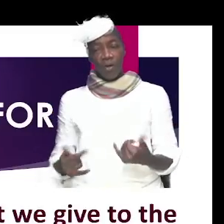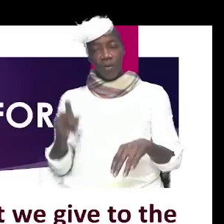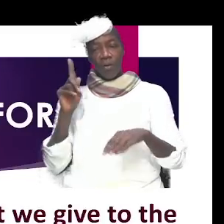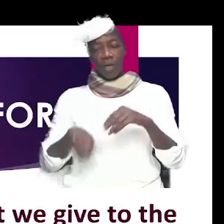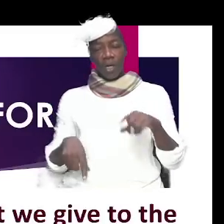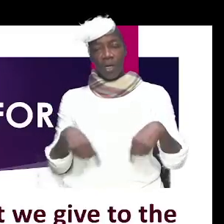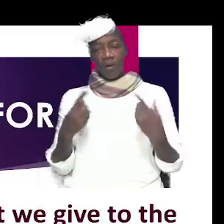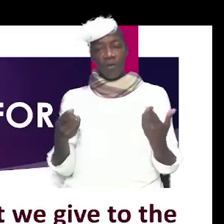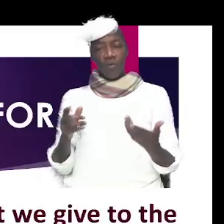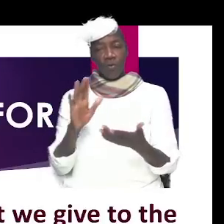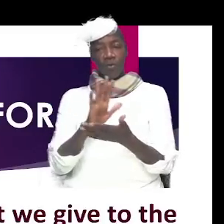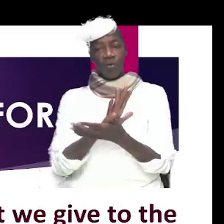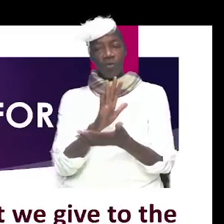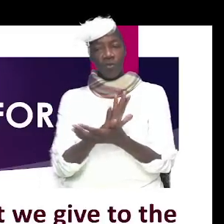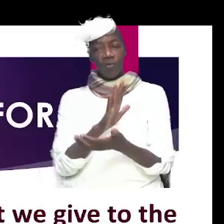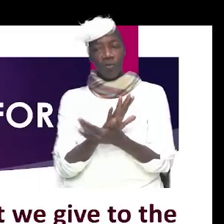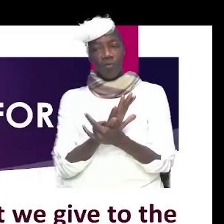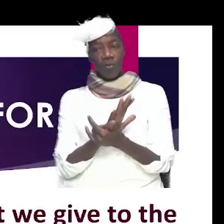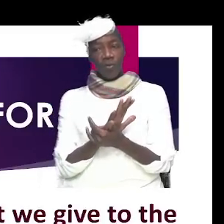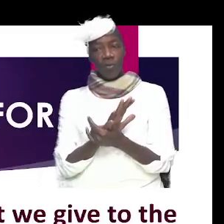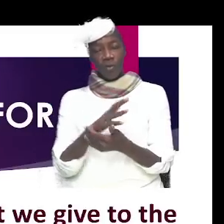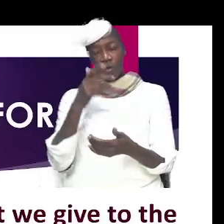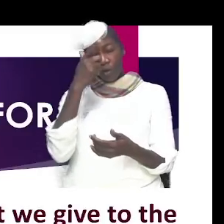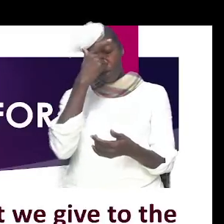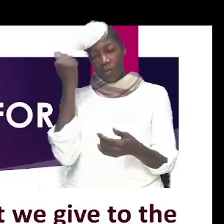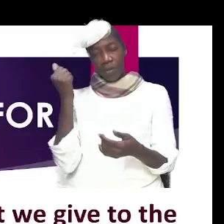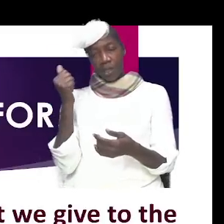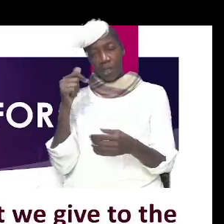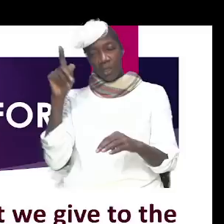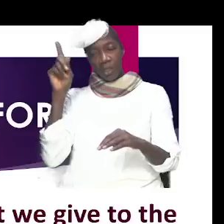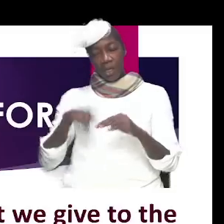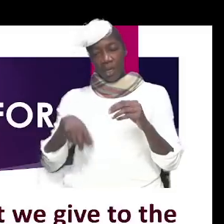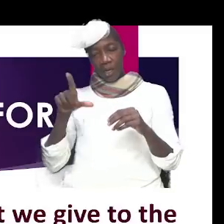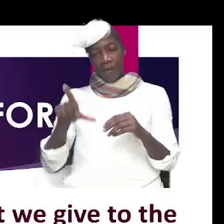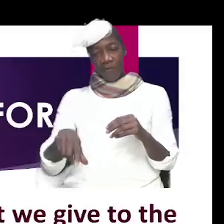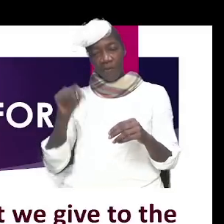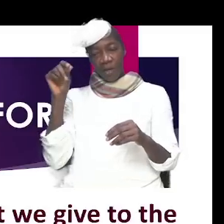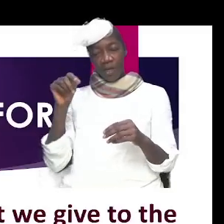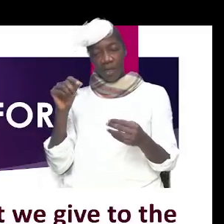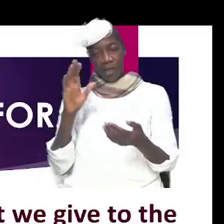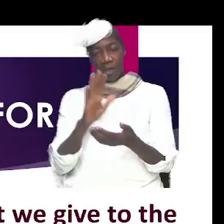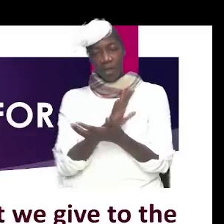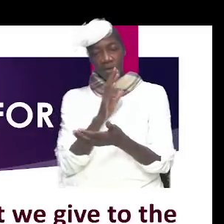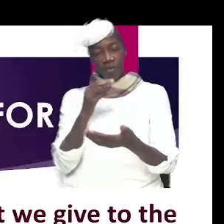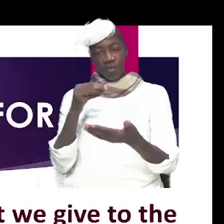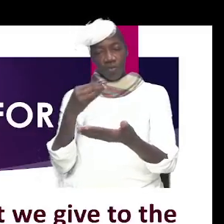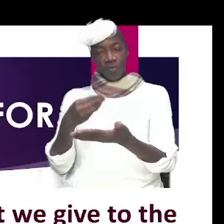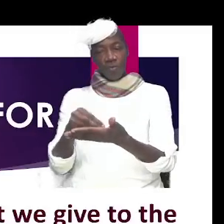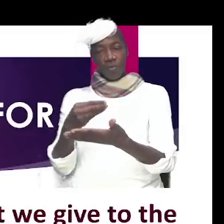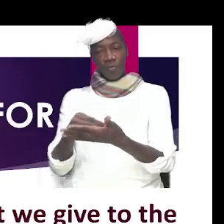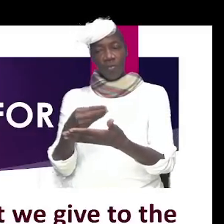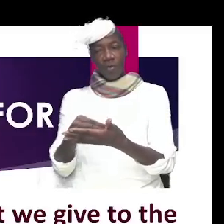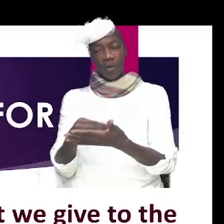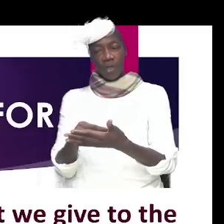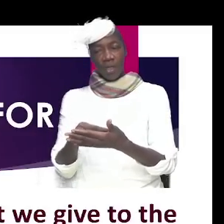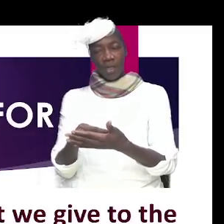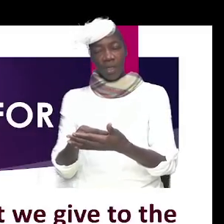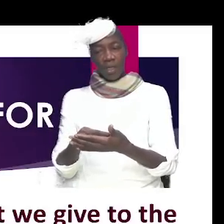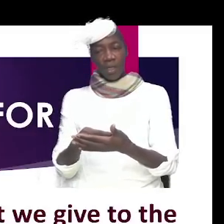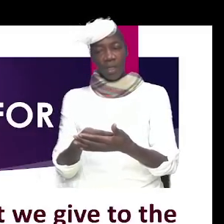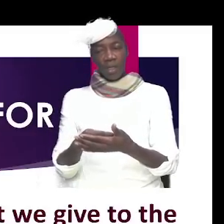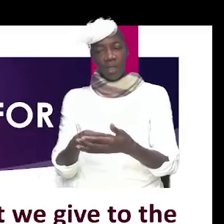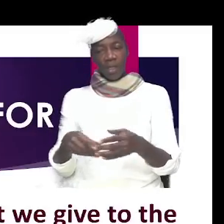school because they cannot find the school fee? Did you know that as an